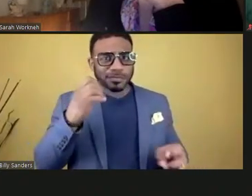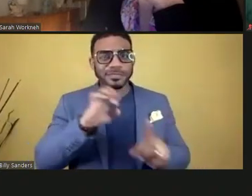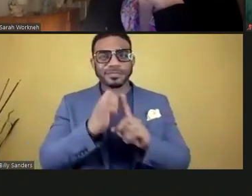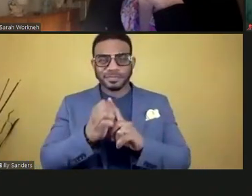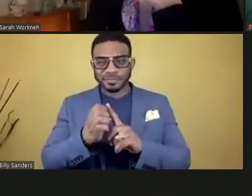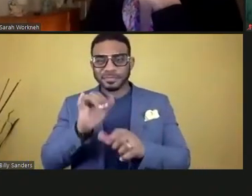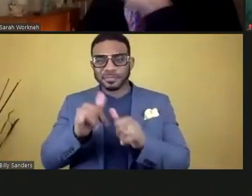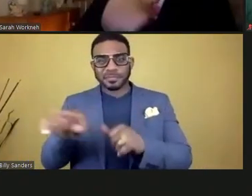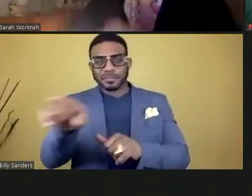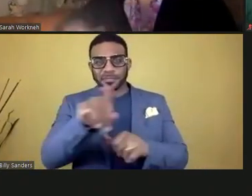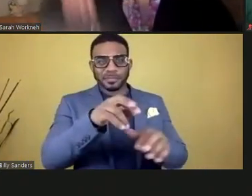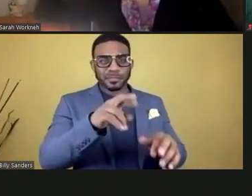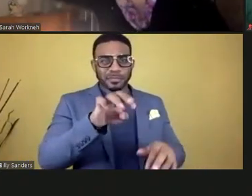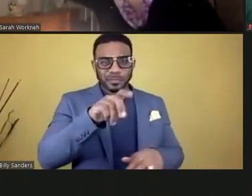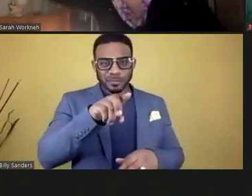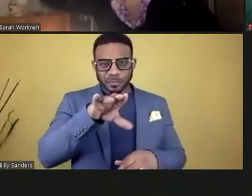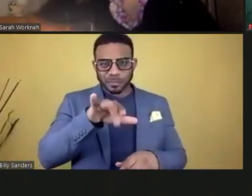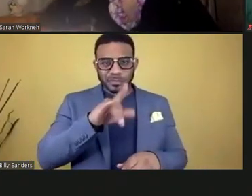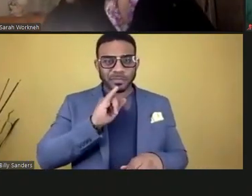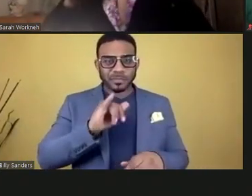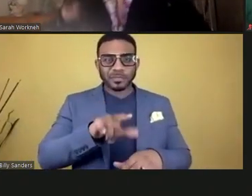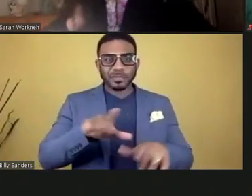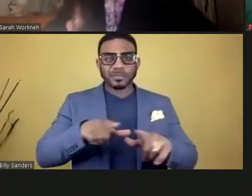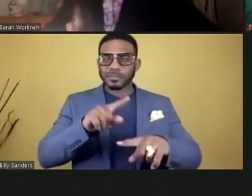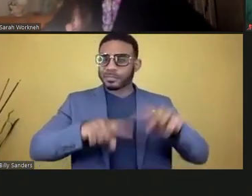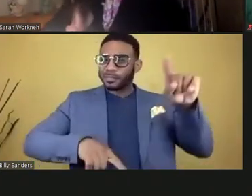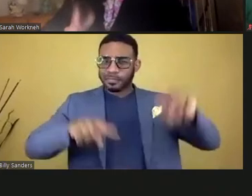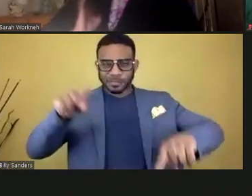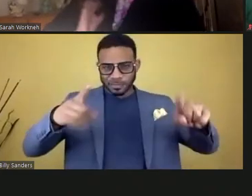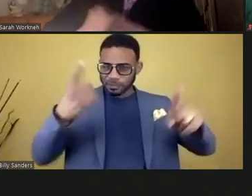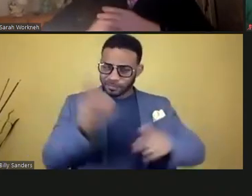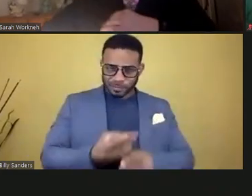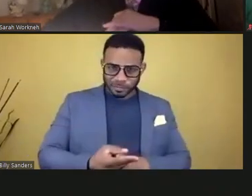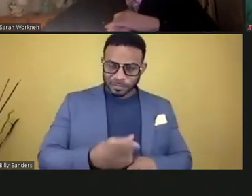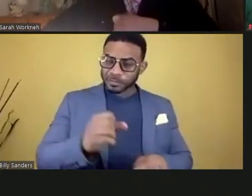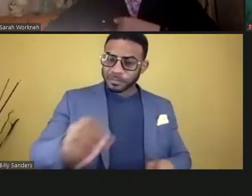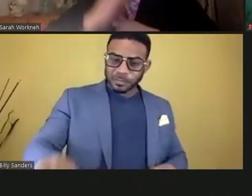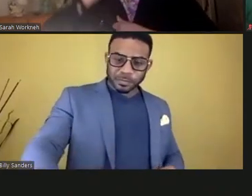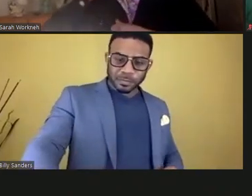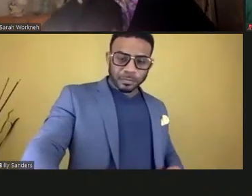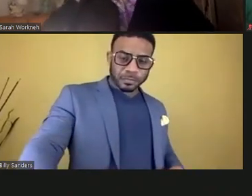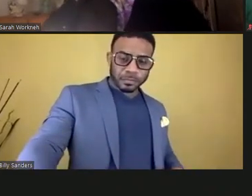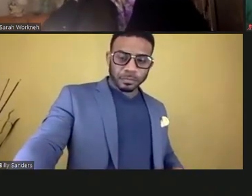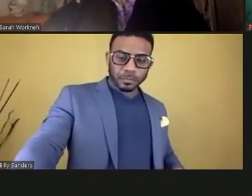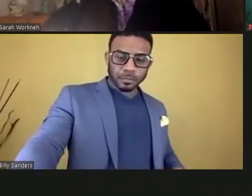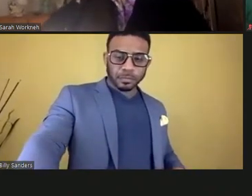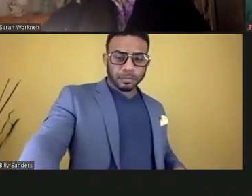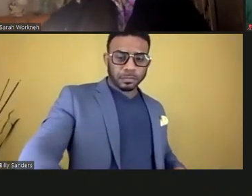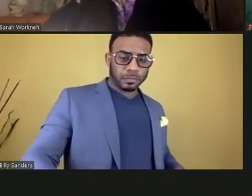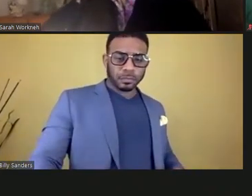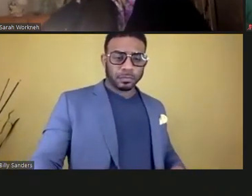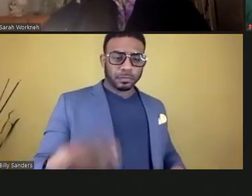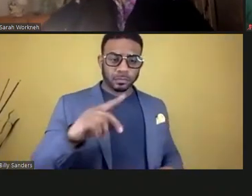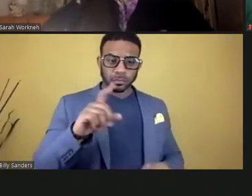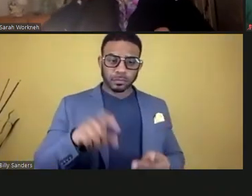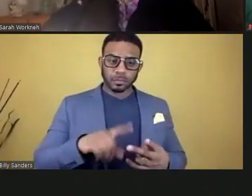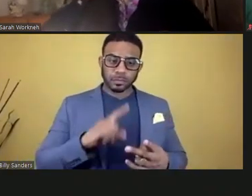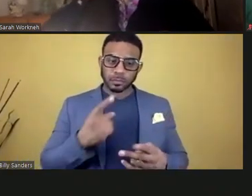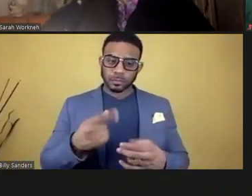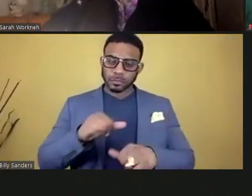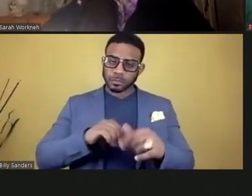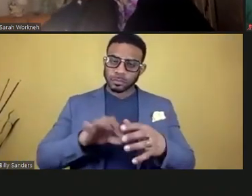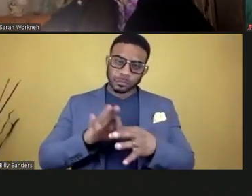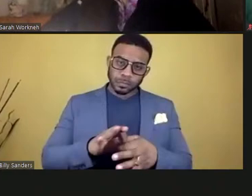in which your residencies are located are very different, right? So the two questions that are